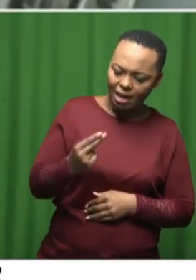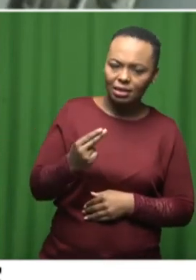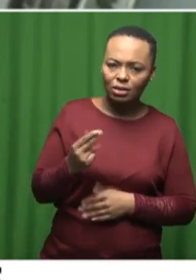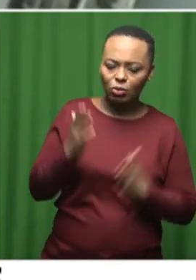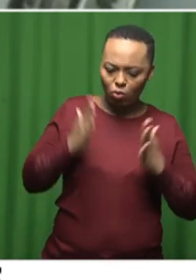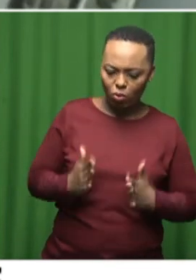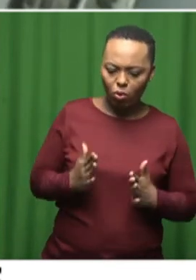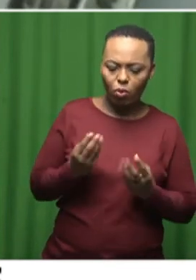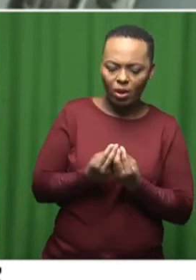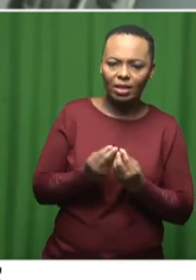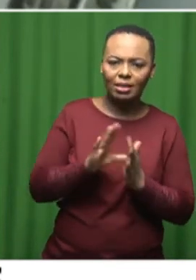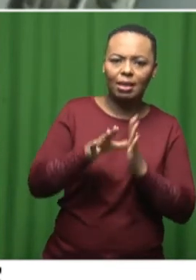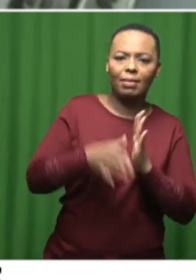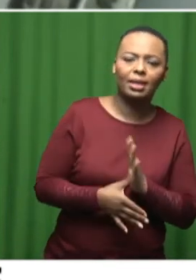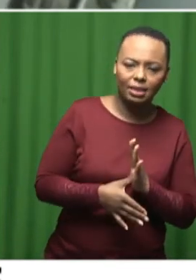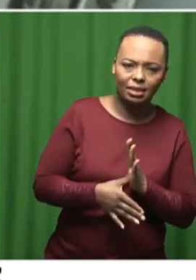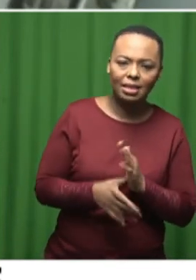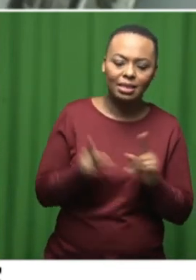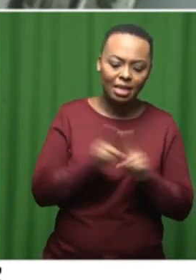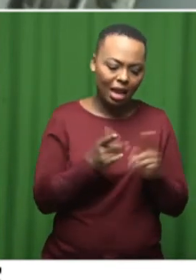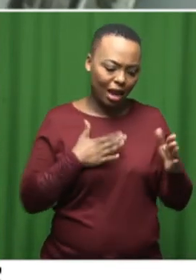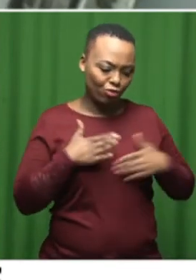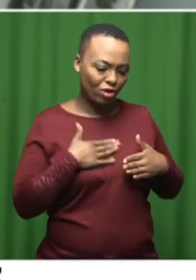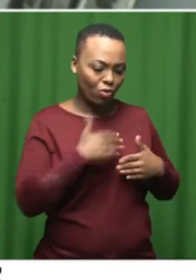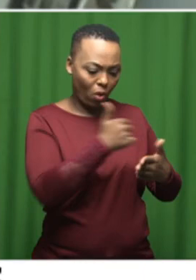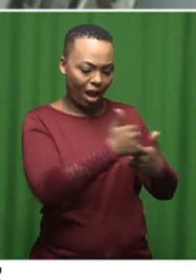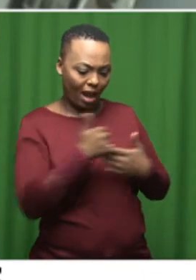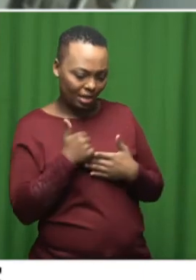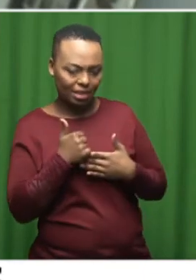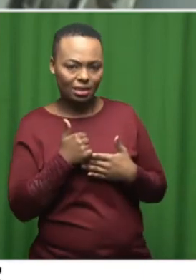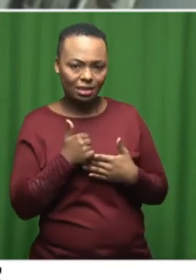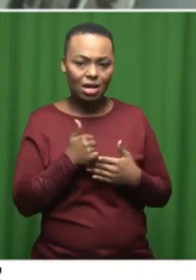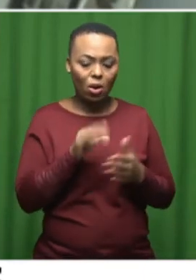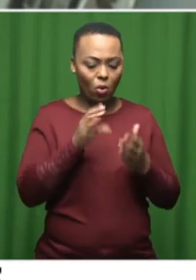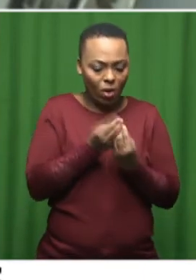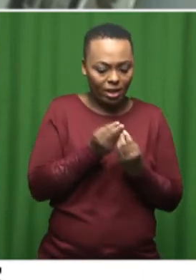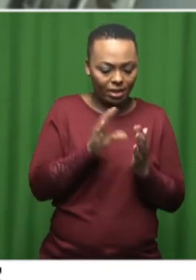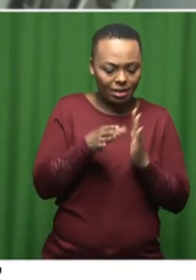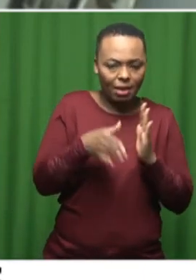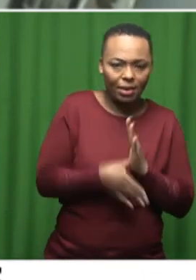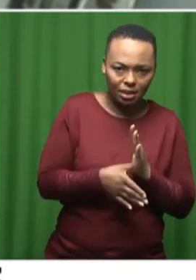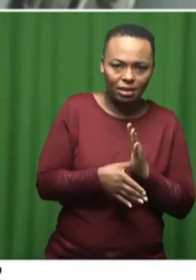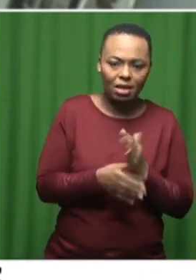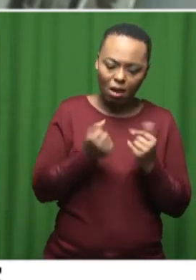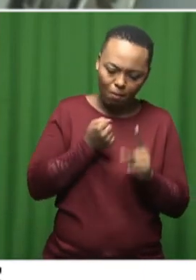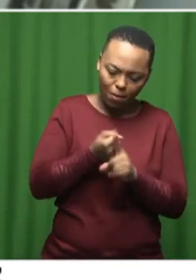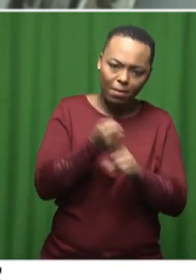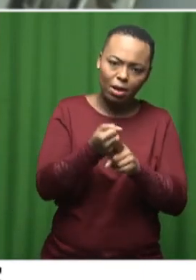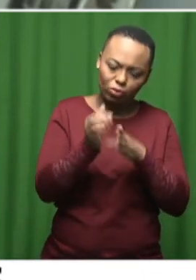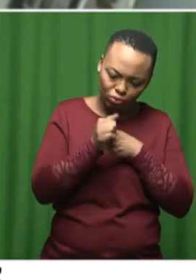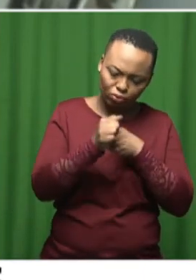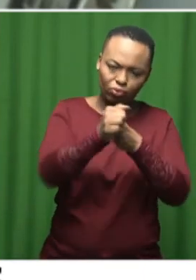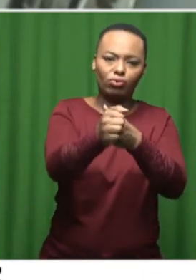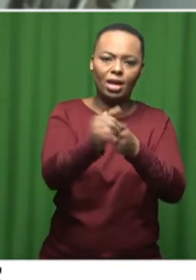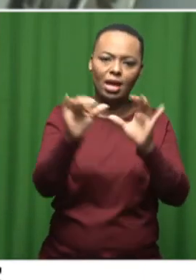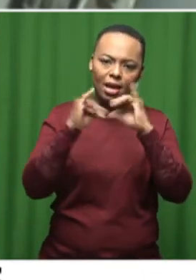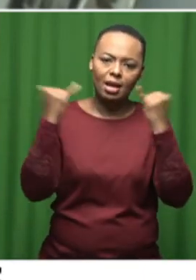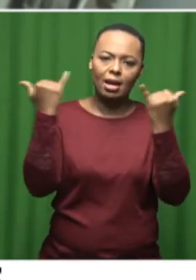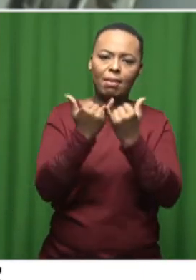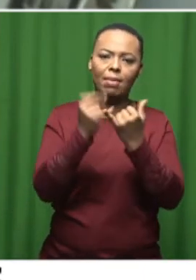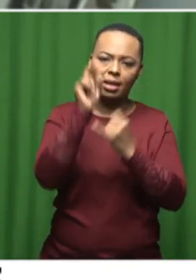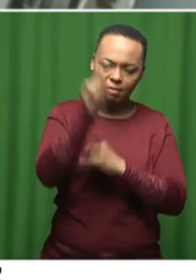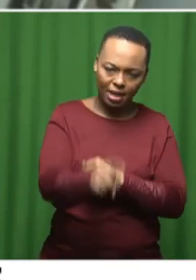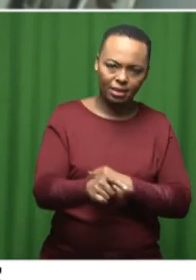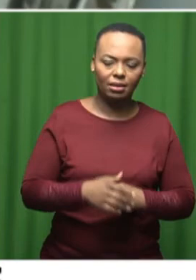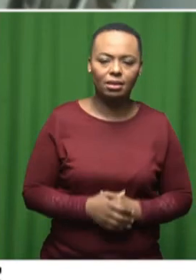disability and administrators who assist with disability to drive these particular companies.